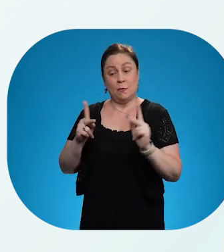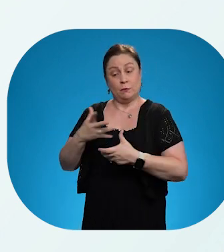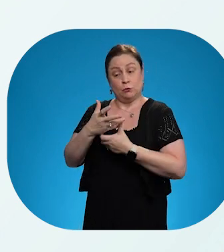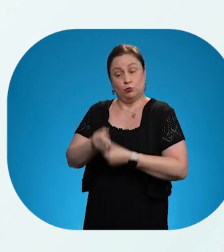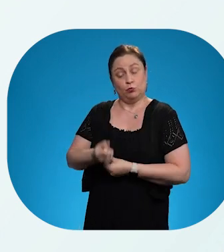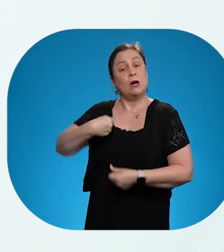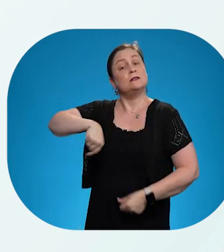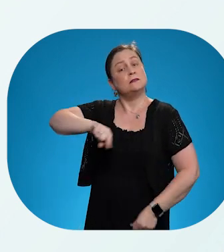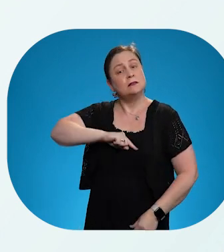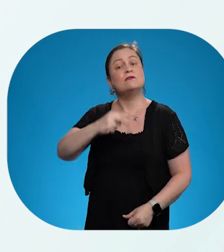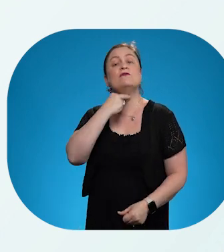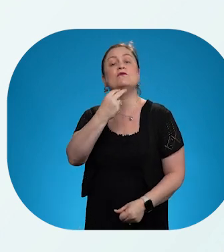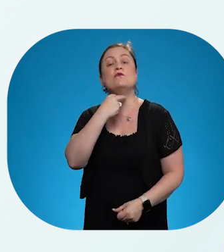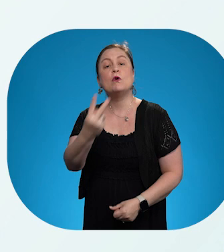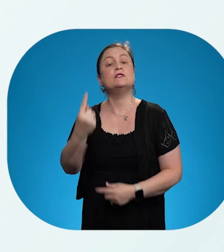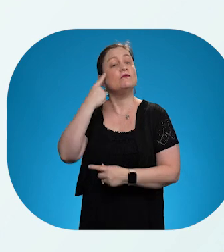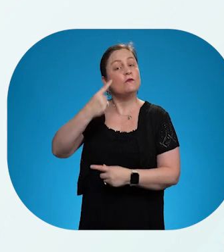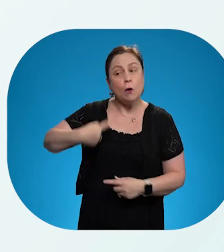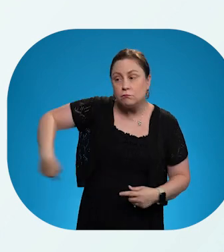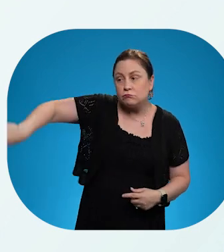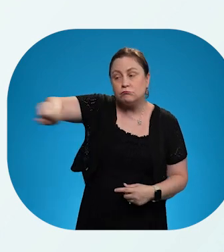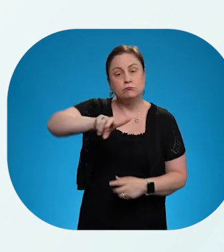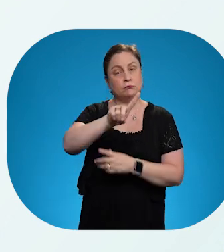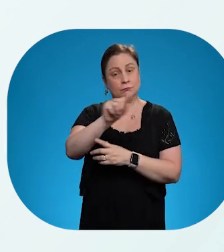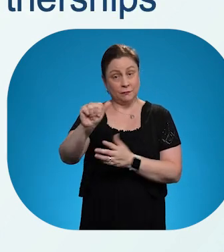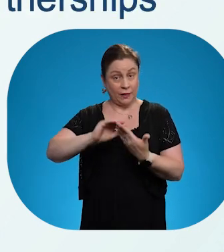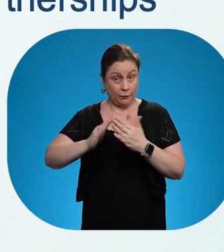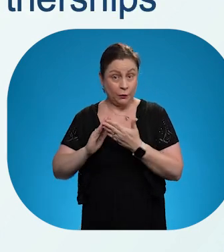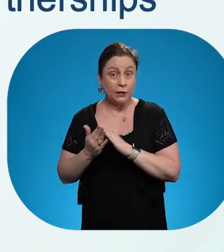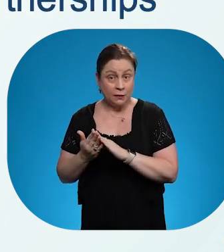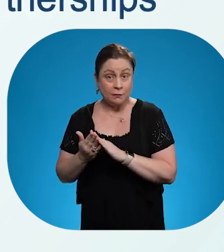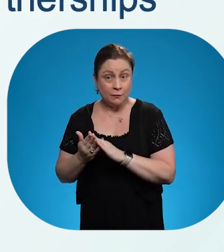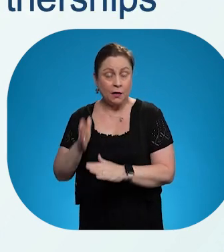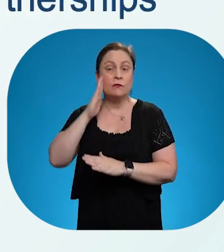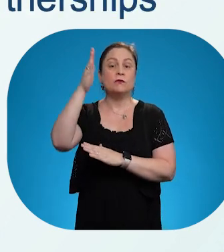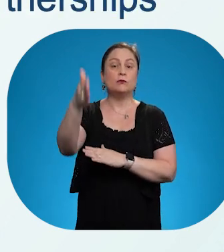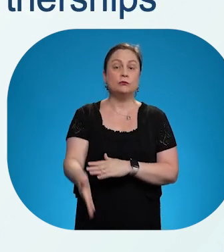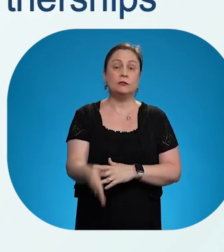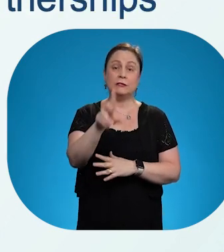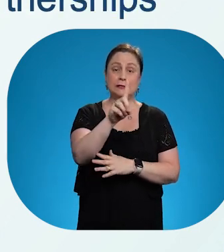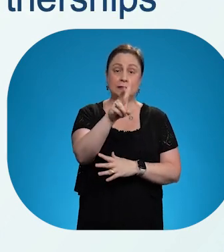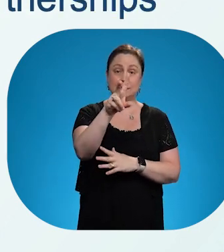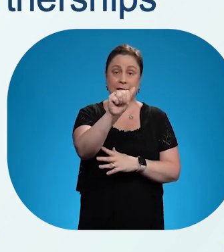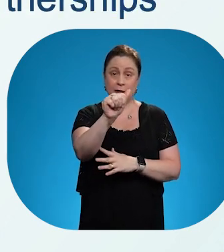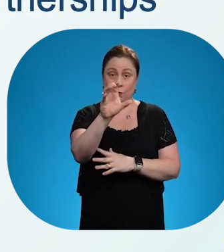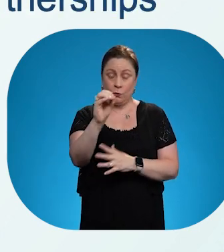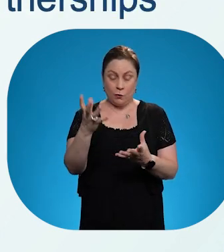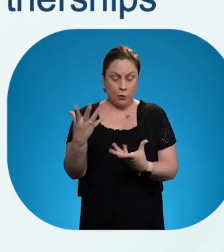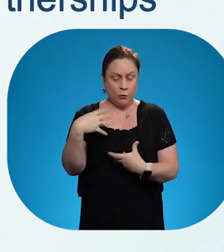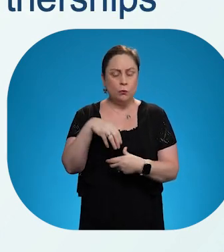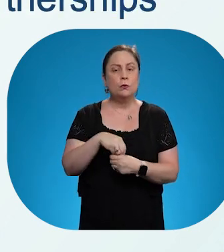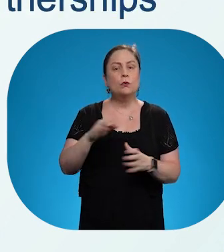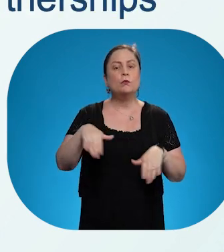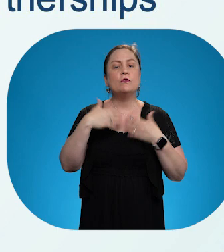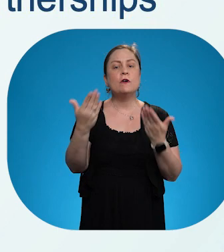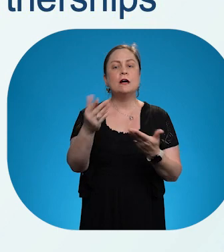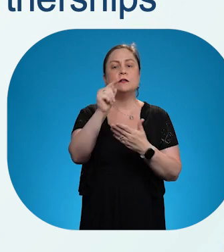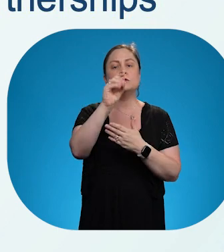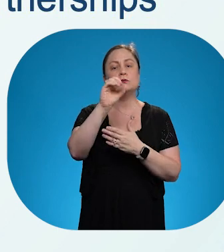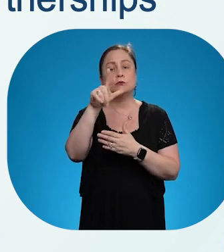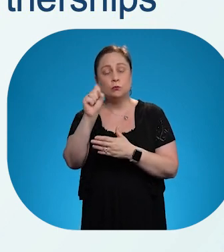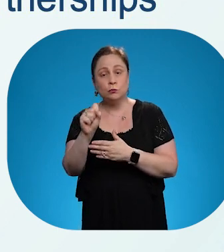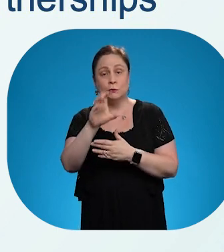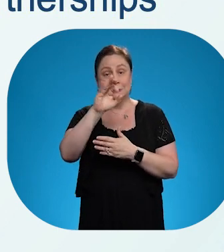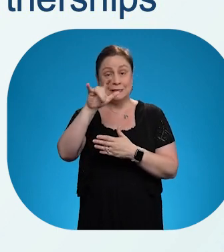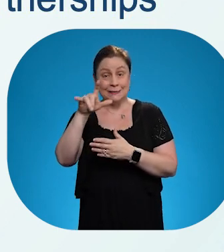communities as a voice for the disability community. The future of the DVAO initiative includes providing tools CILs need